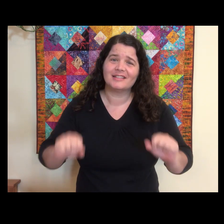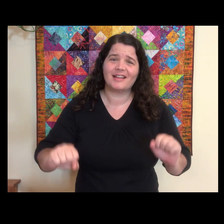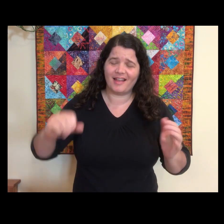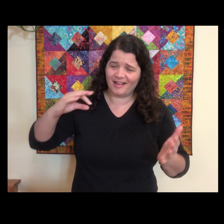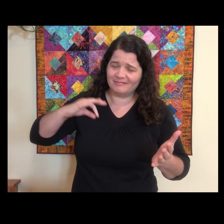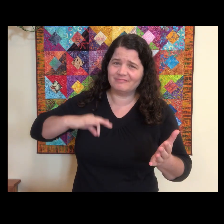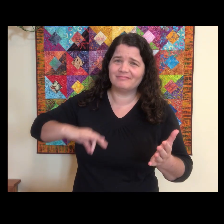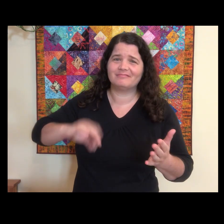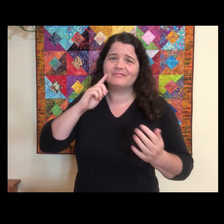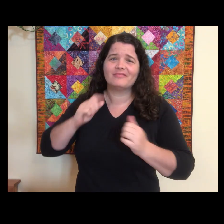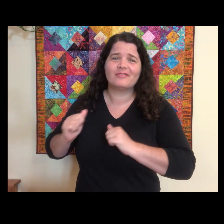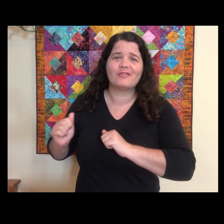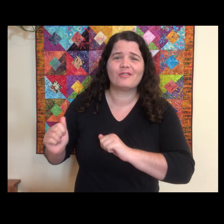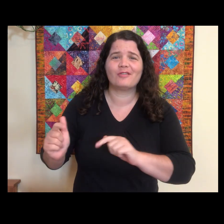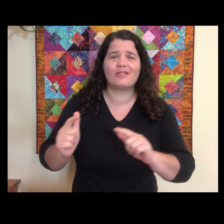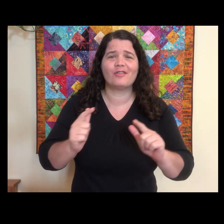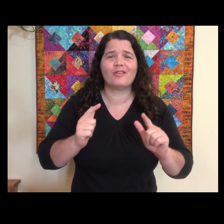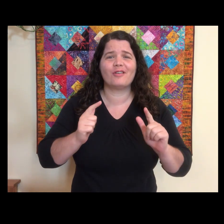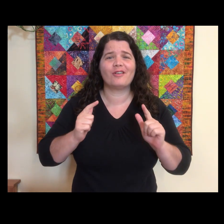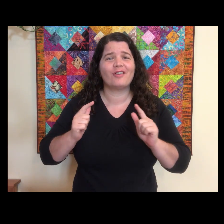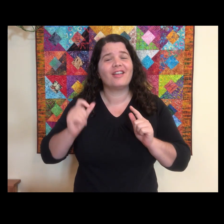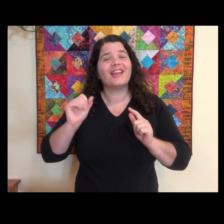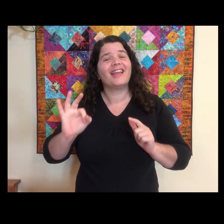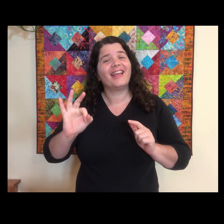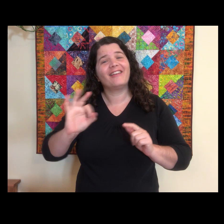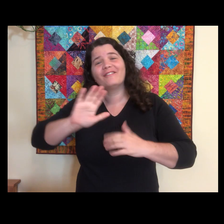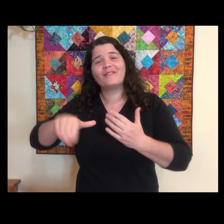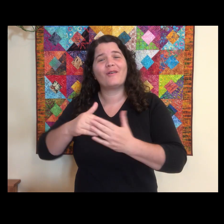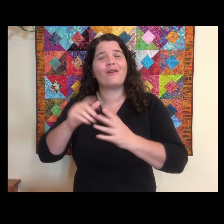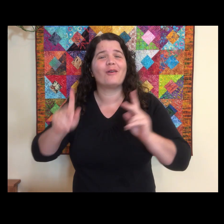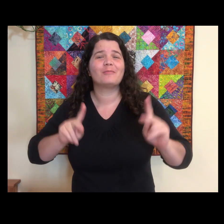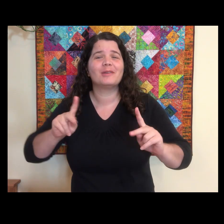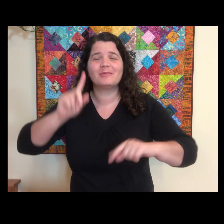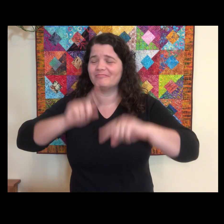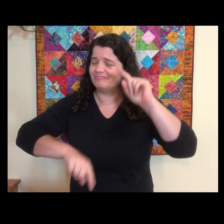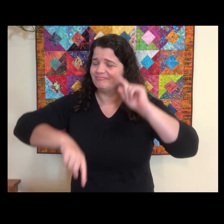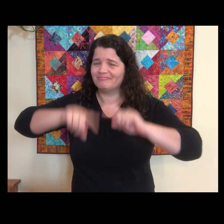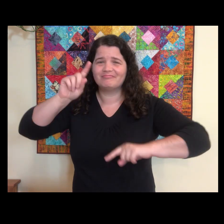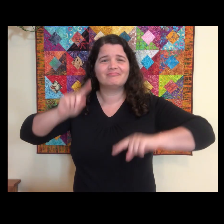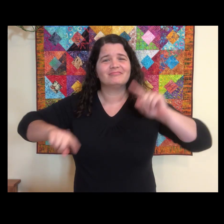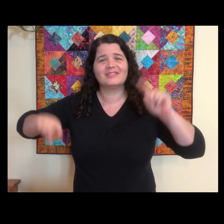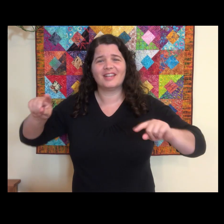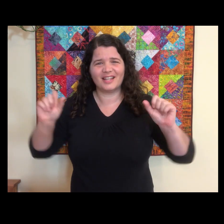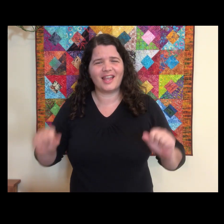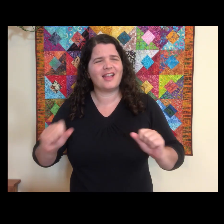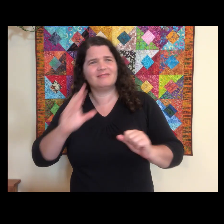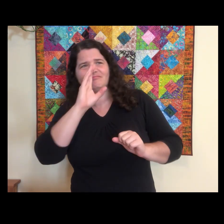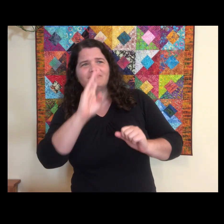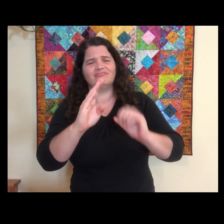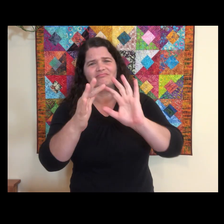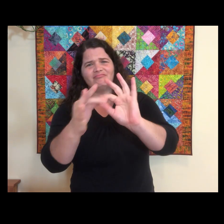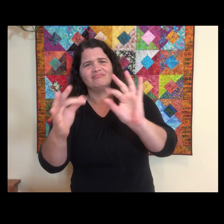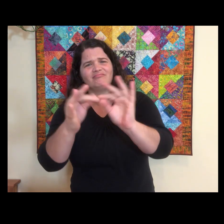the prize, when citizens of any shape or size can speak